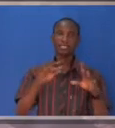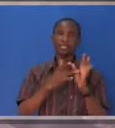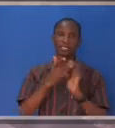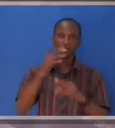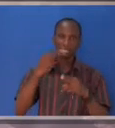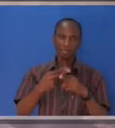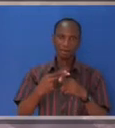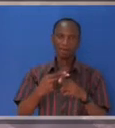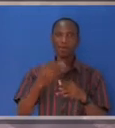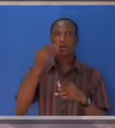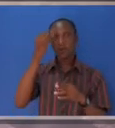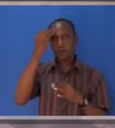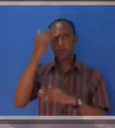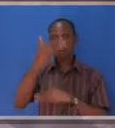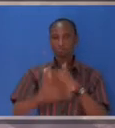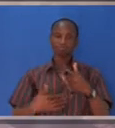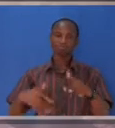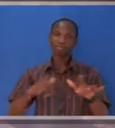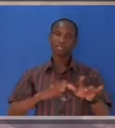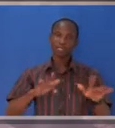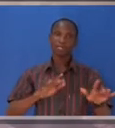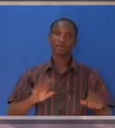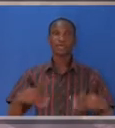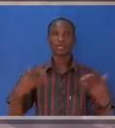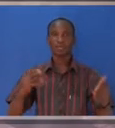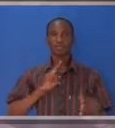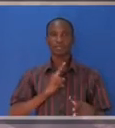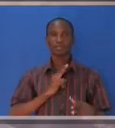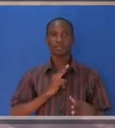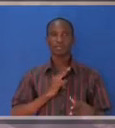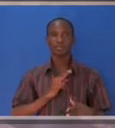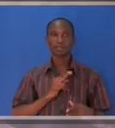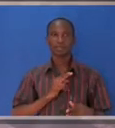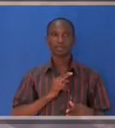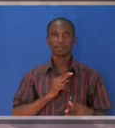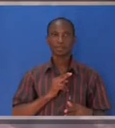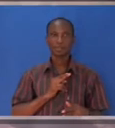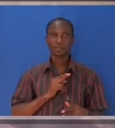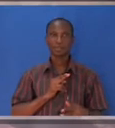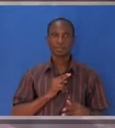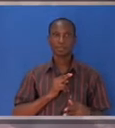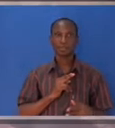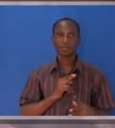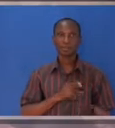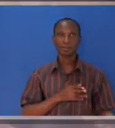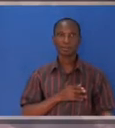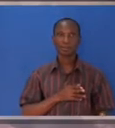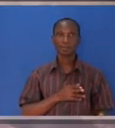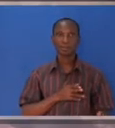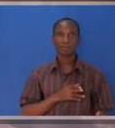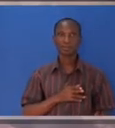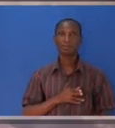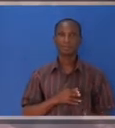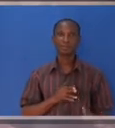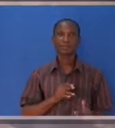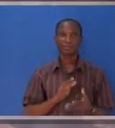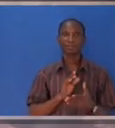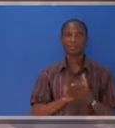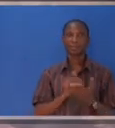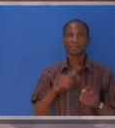ye mobbo ade atwa afi de ewura afi foforo mu se wugidi a ka se amen amen kire